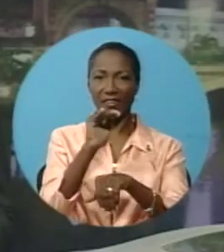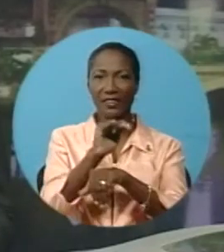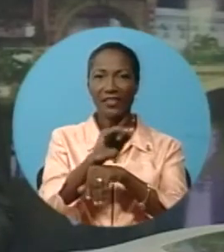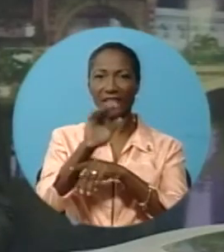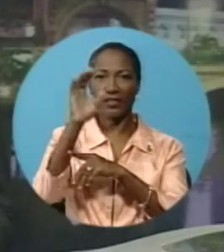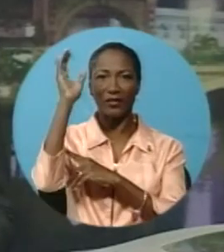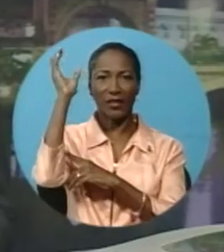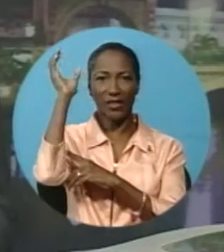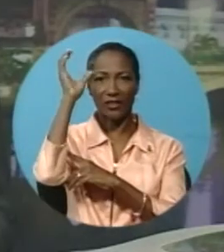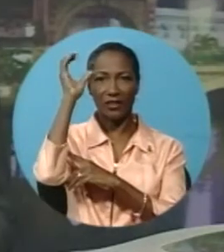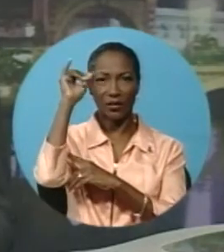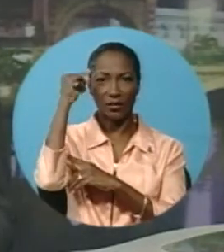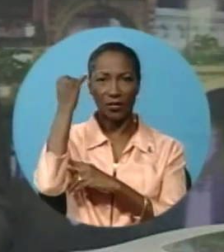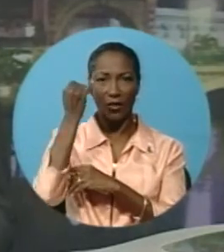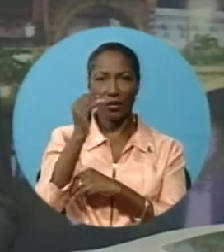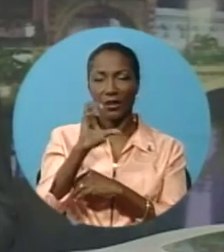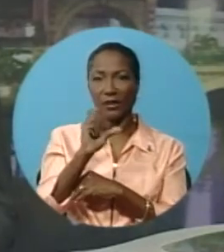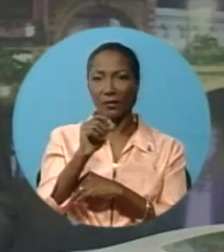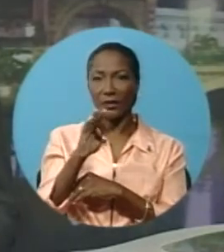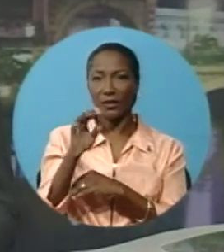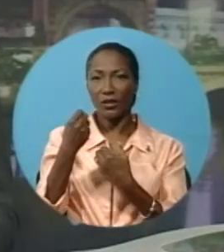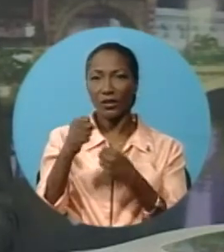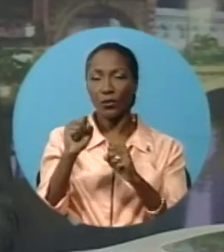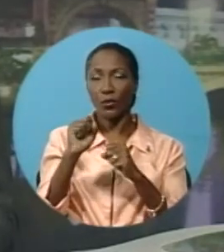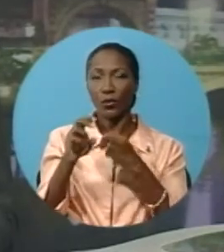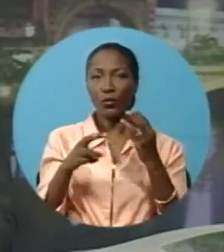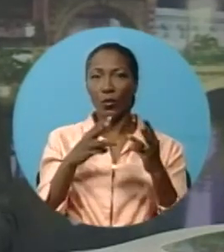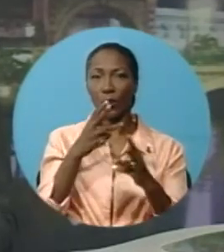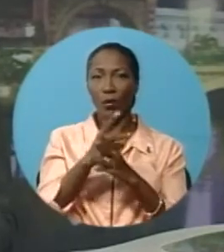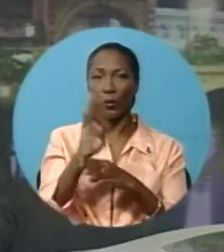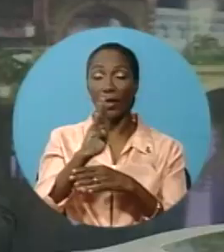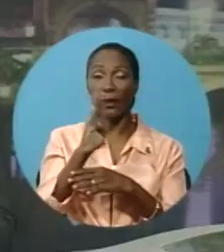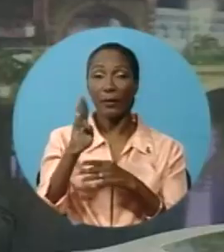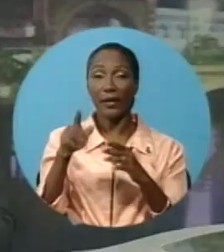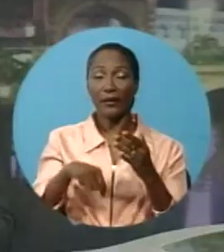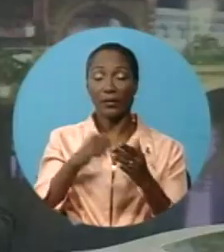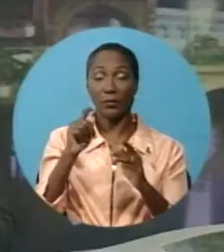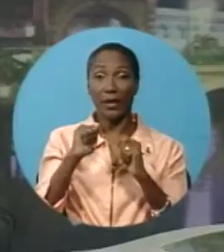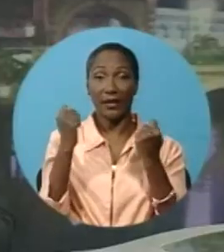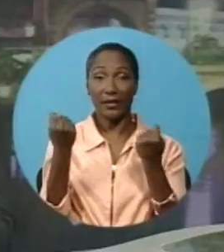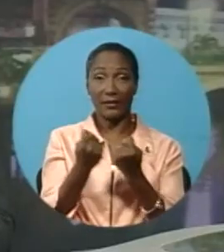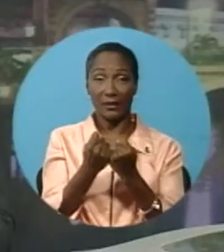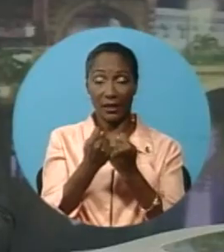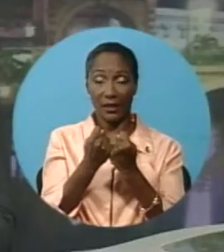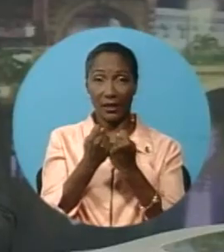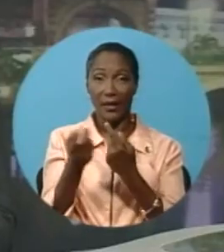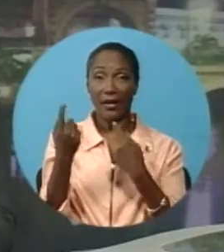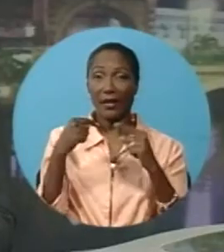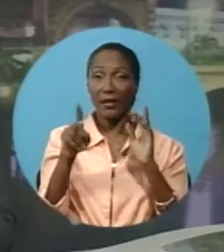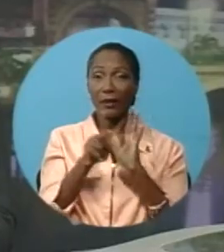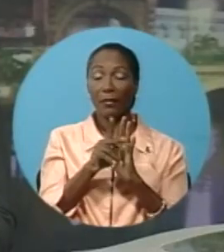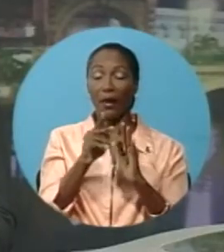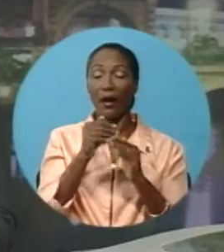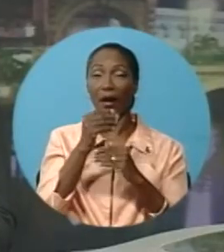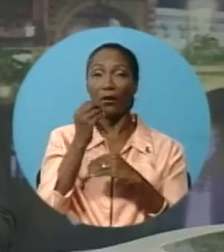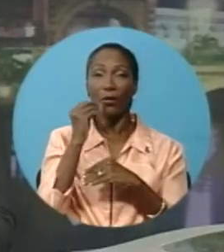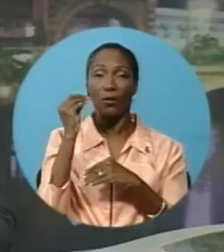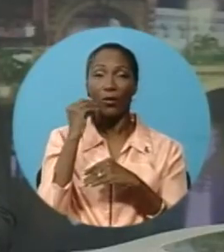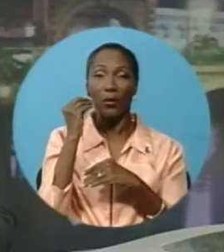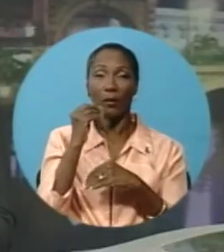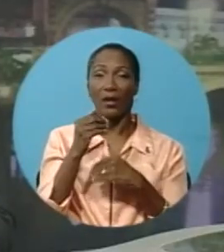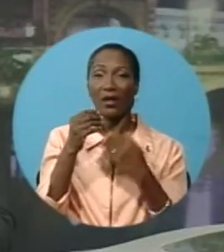Hi, good evening. I'm Shane Jones with the Sports World. Barbados Pride returned home after crashing to their first defeat of the